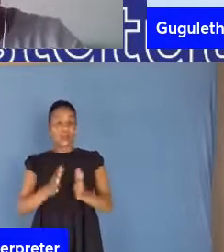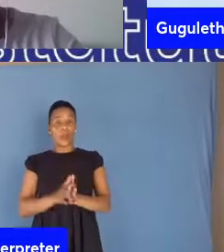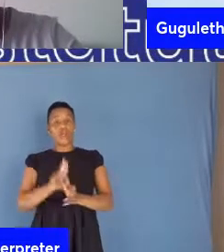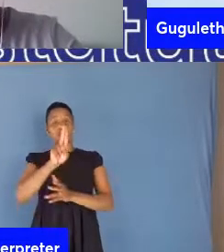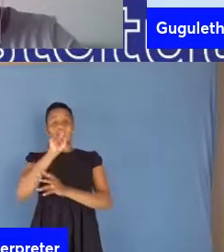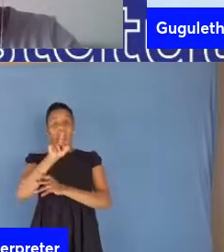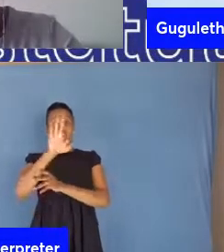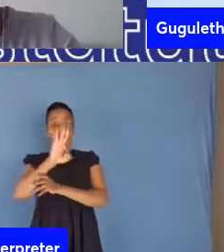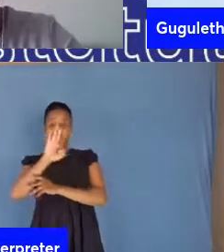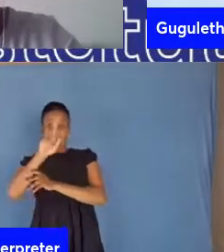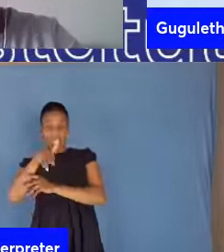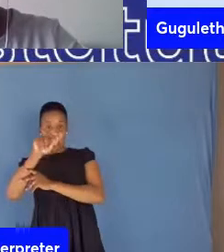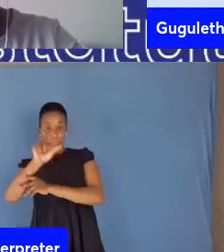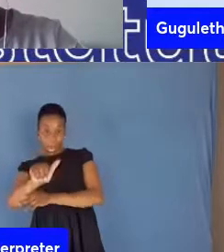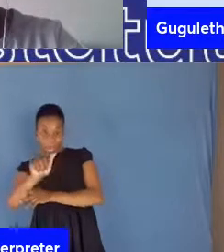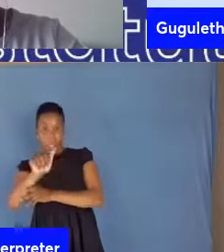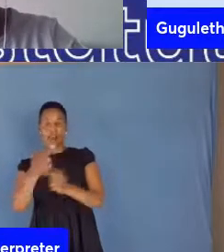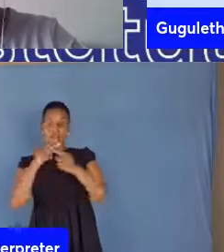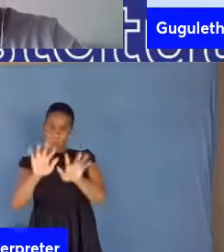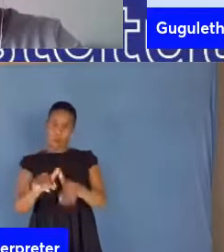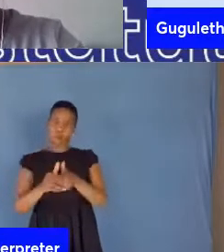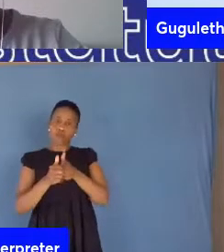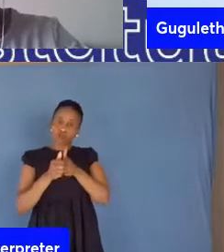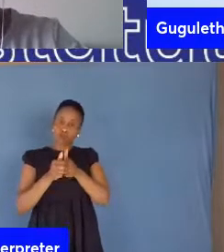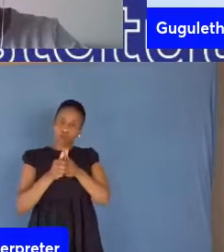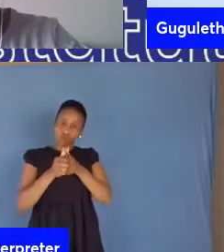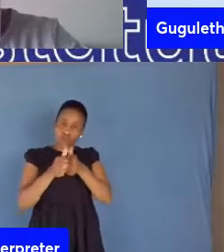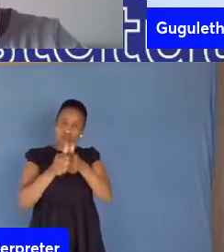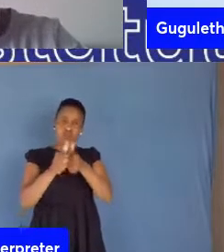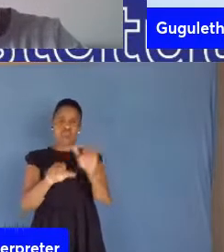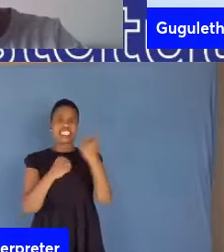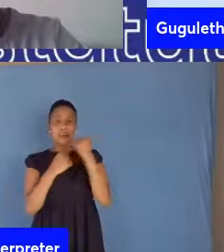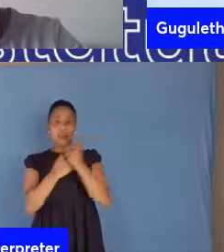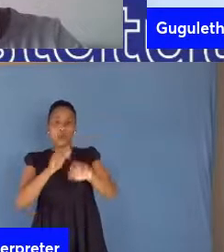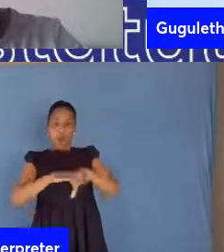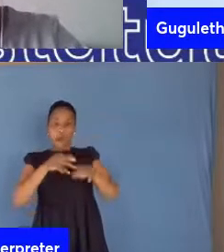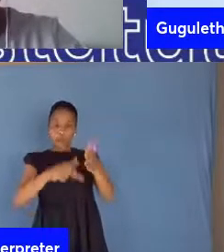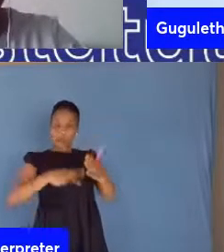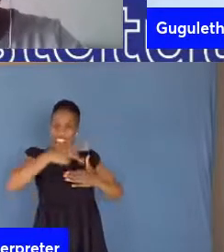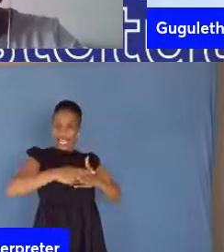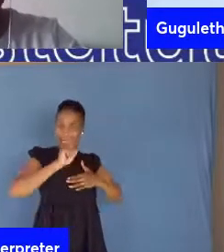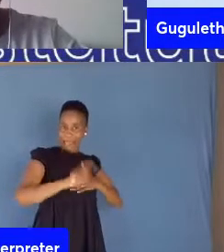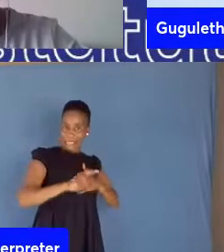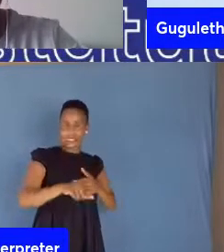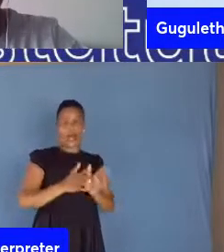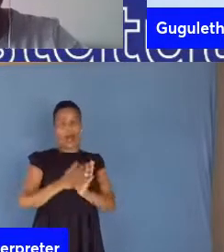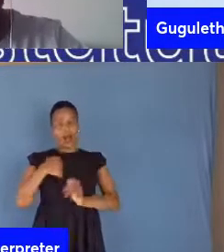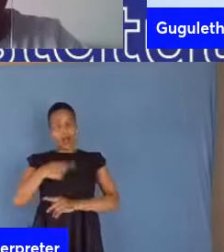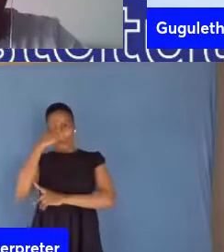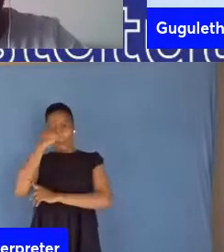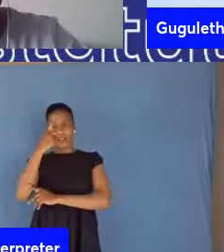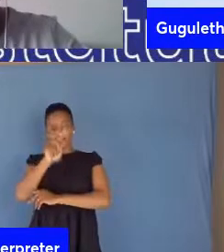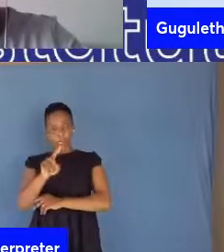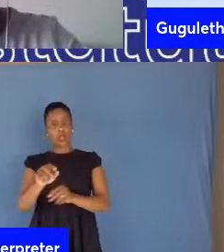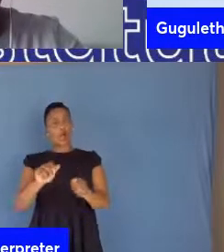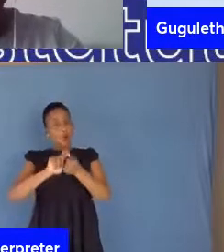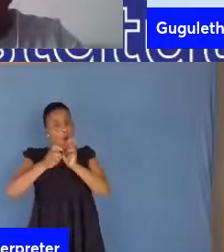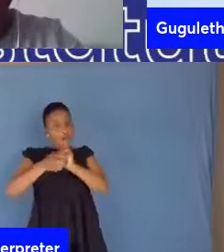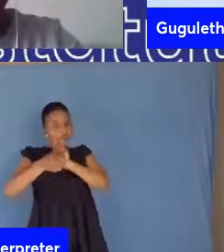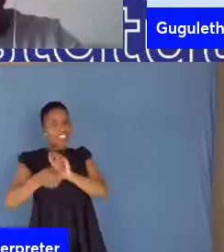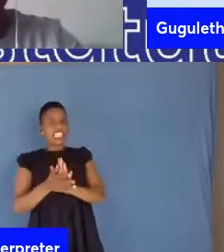their continued support on this project. I believe that we can continue to change the lives of so many